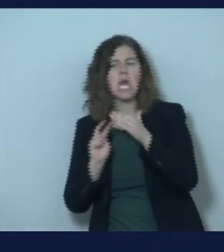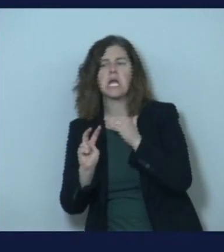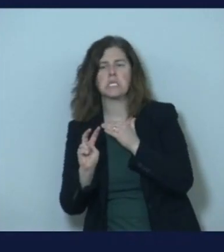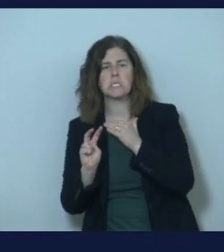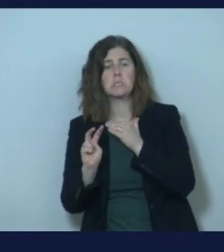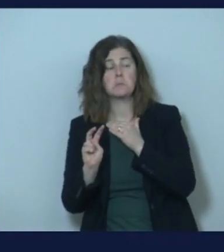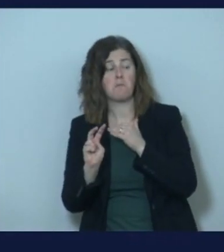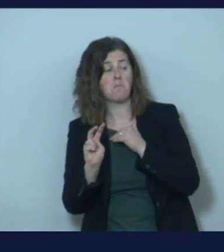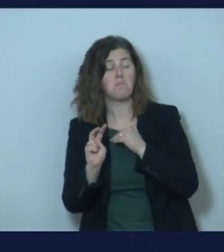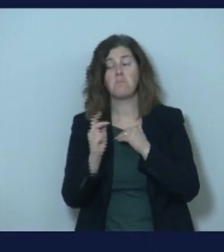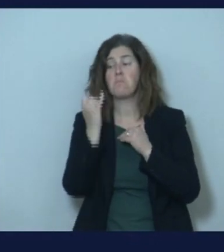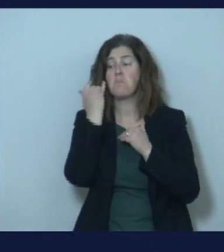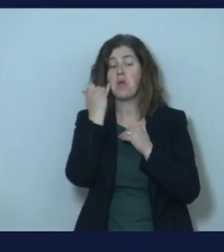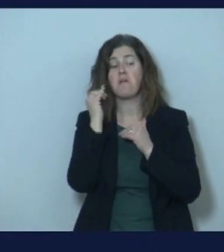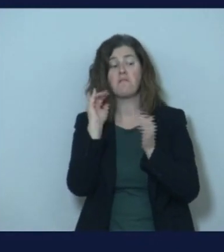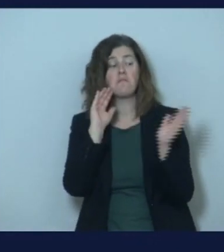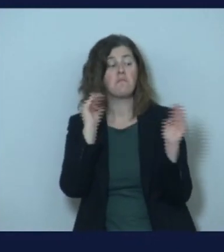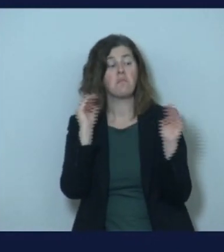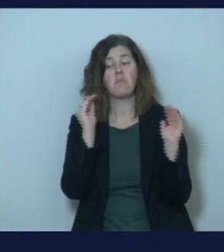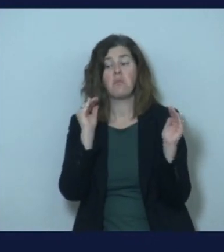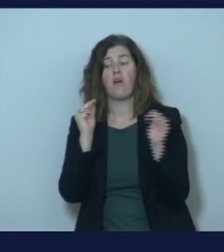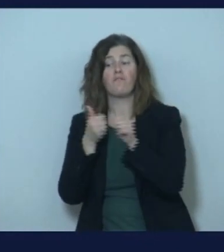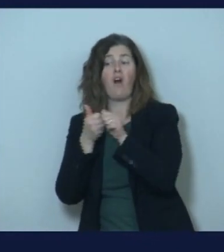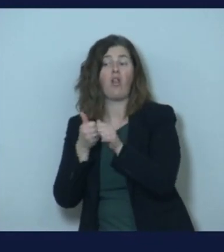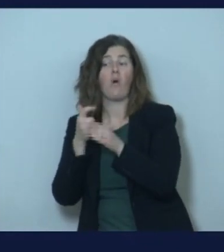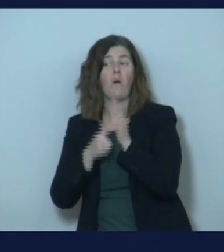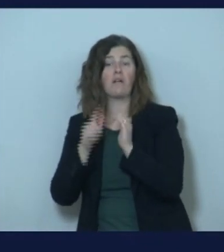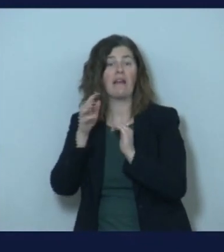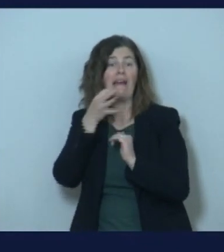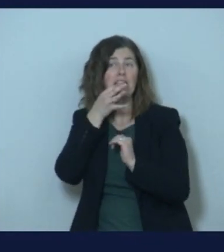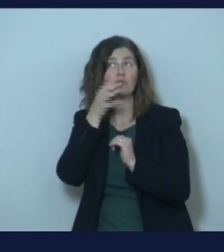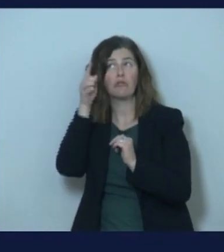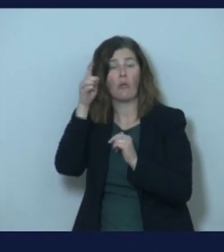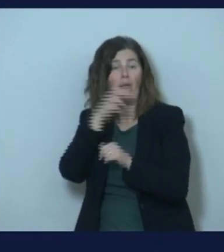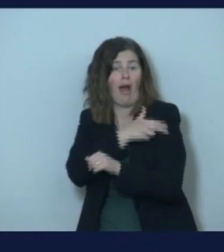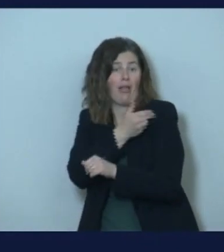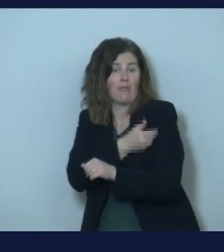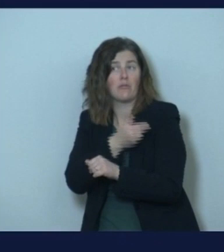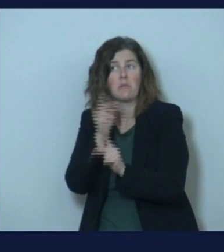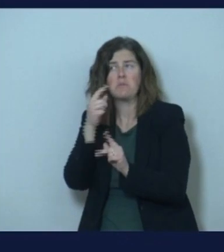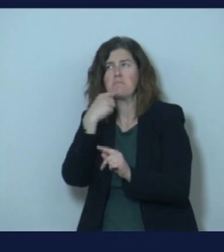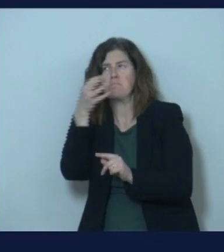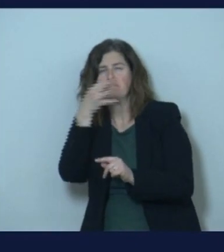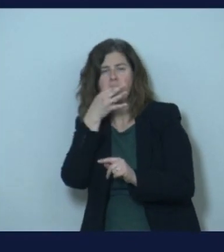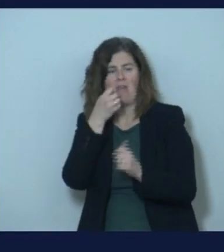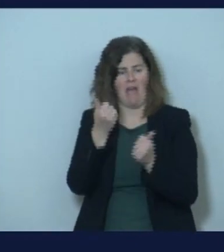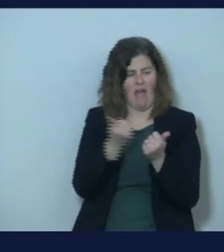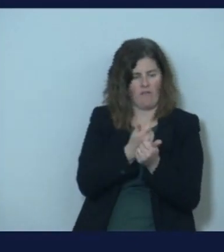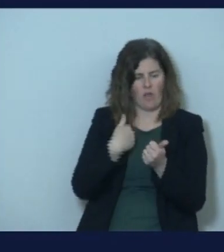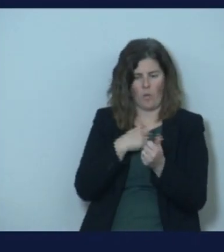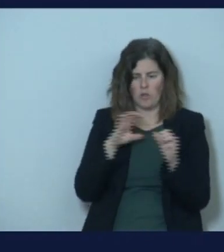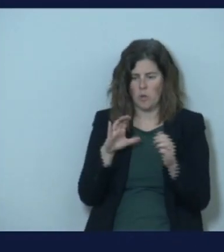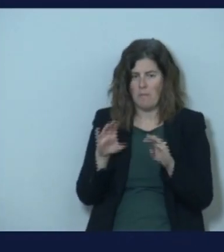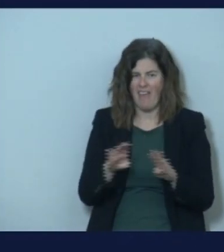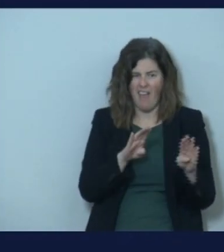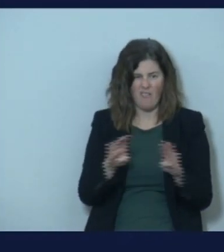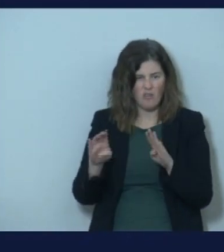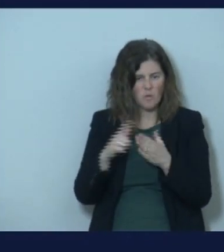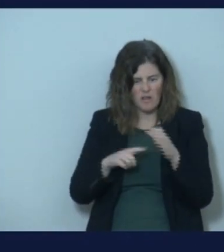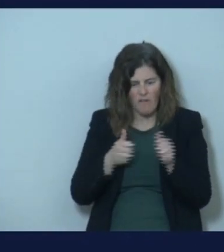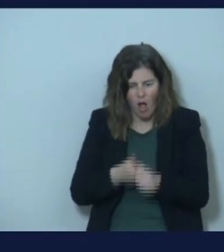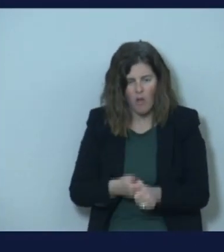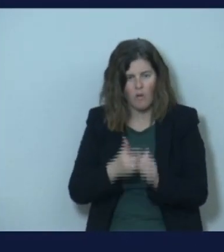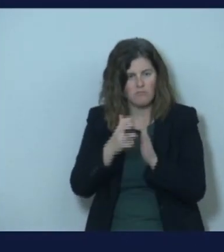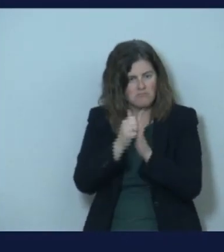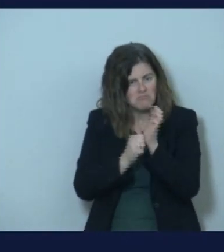Assuming that happens and following the healthcare experts' advice, everything that we do now, every behavior change, right,